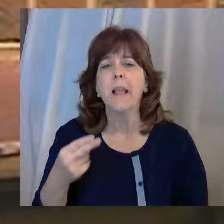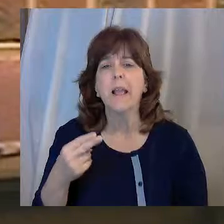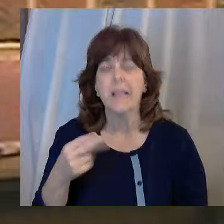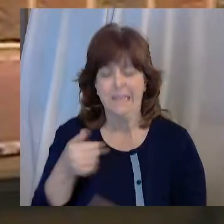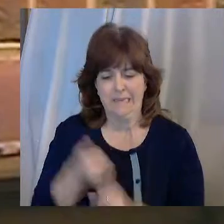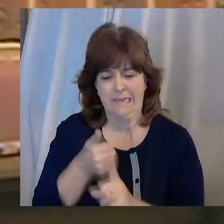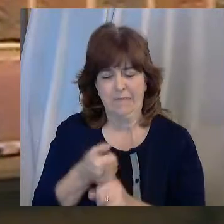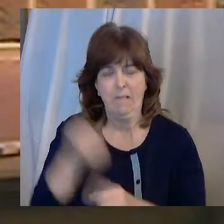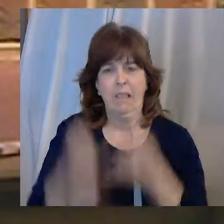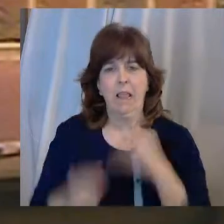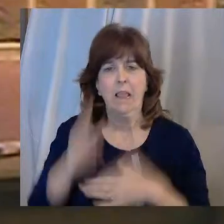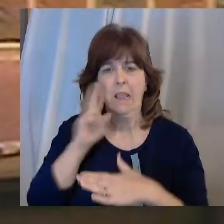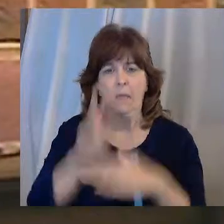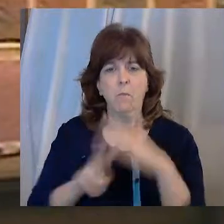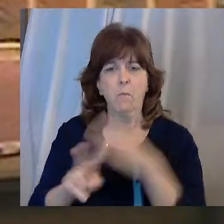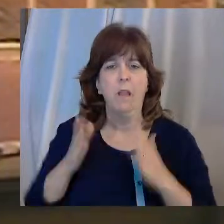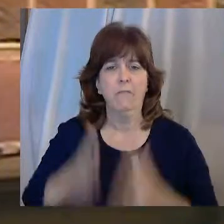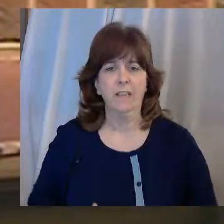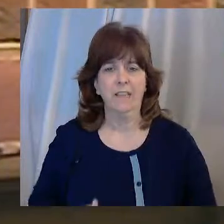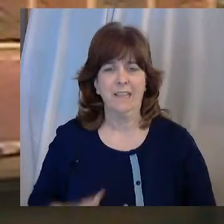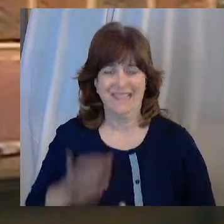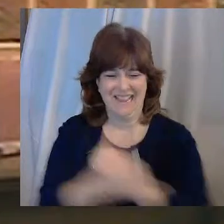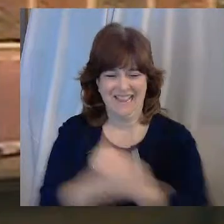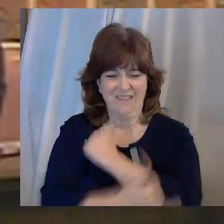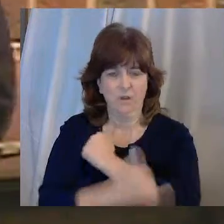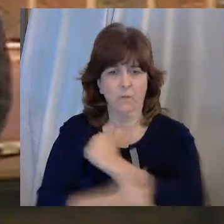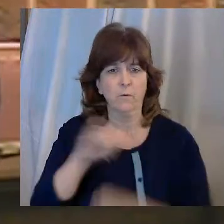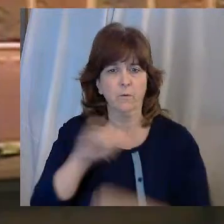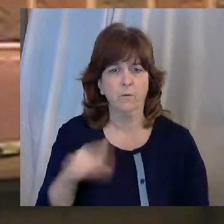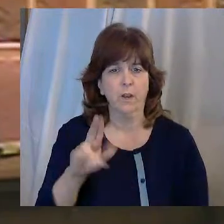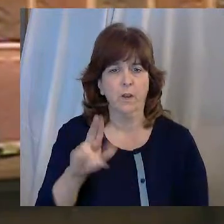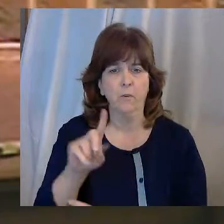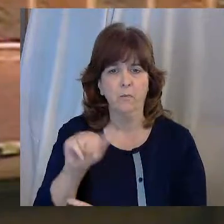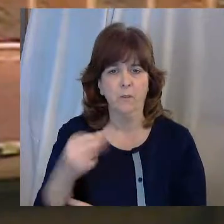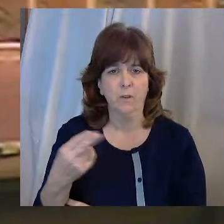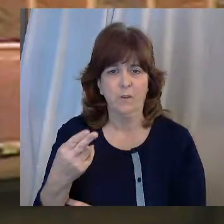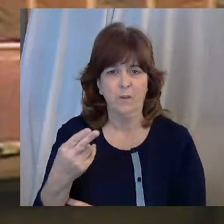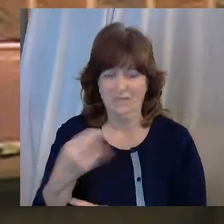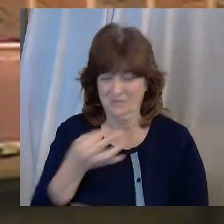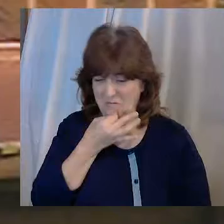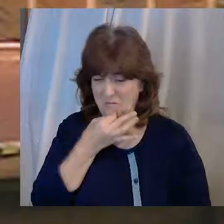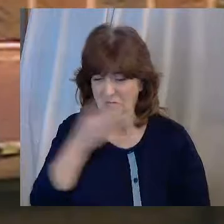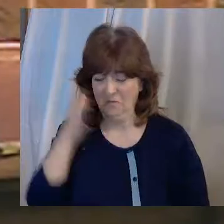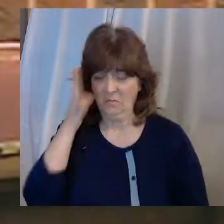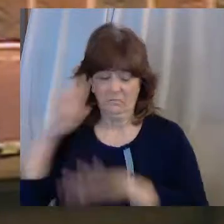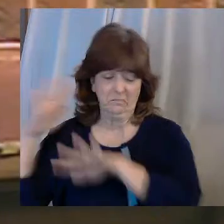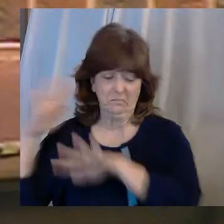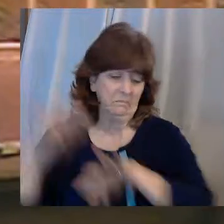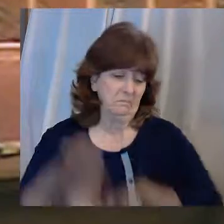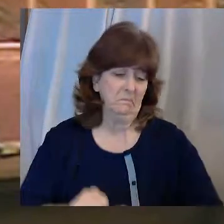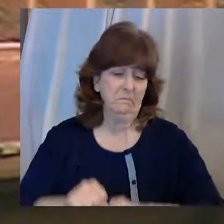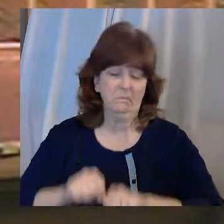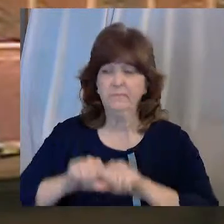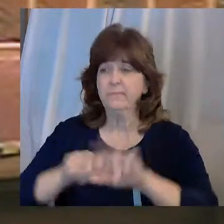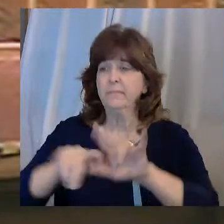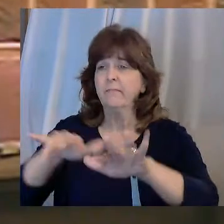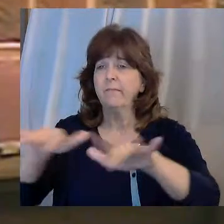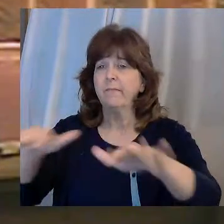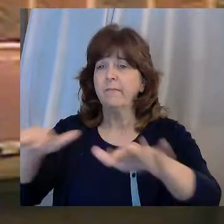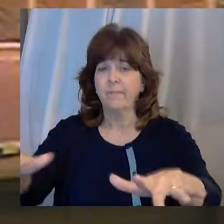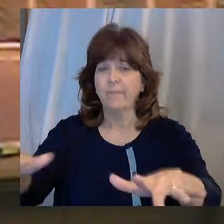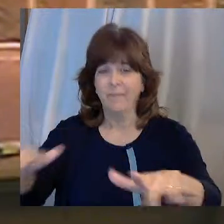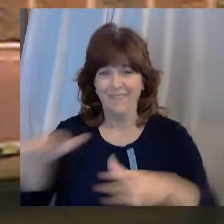Judah was about to be carried away to Babylonian captivity. They were going to be gone. God's land brought the children of Israel